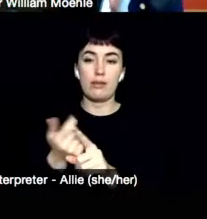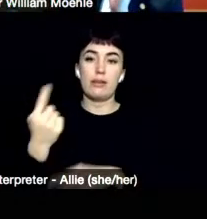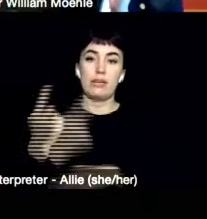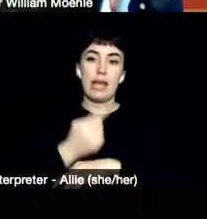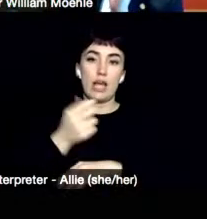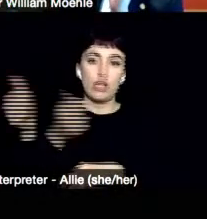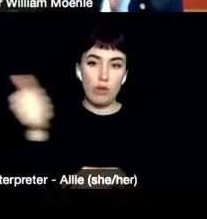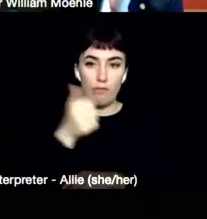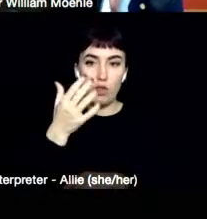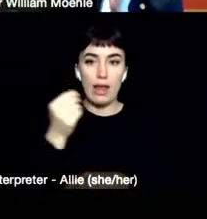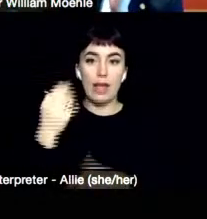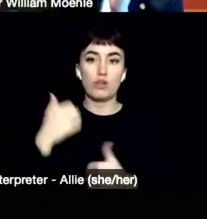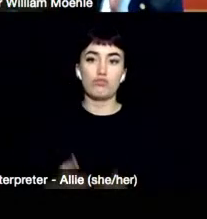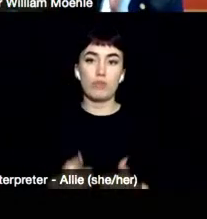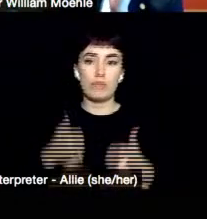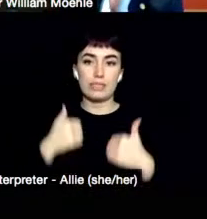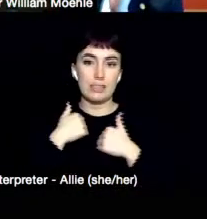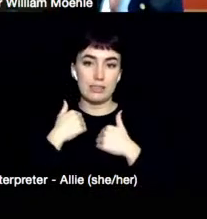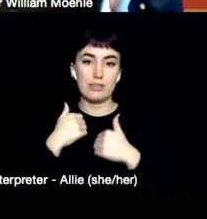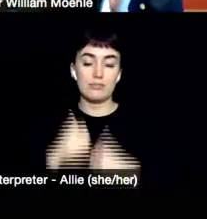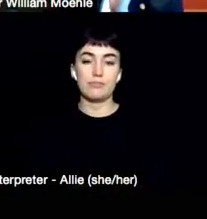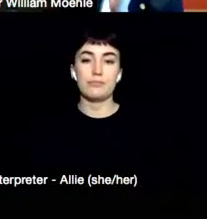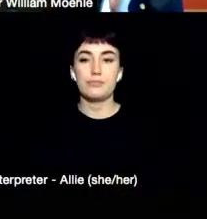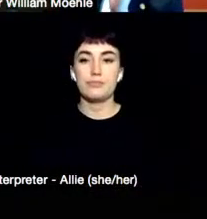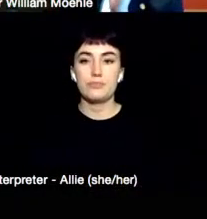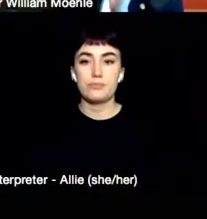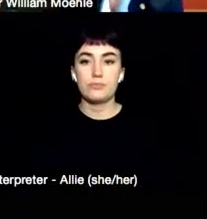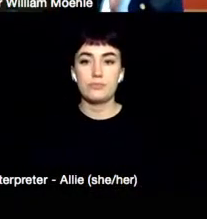travelers and residences at night.